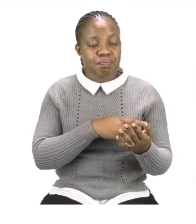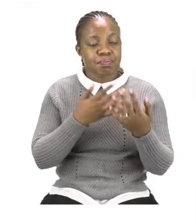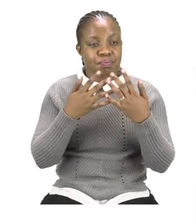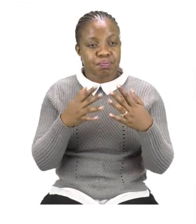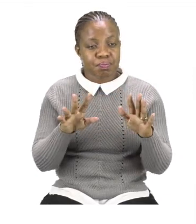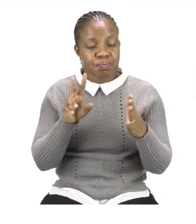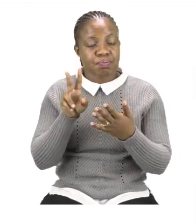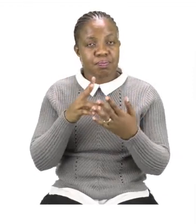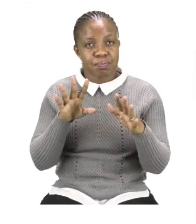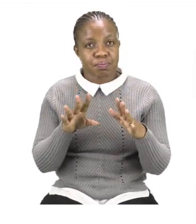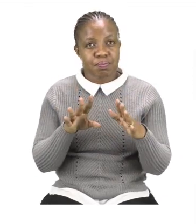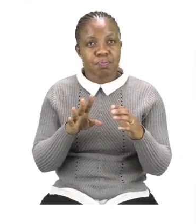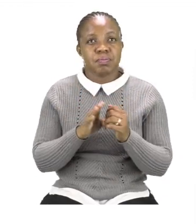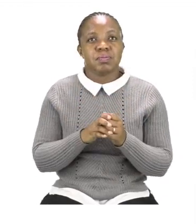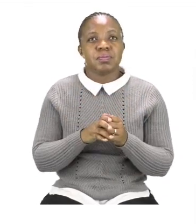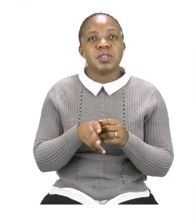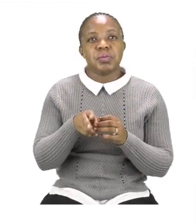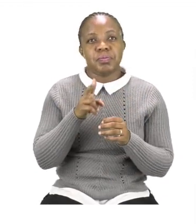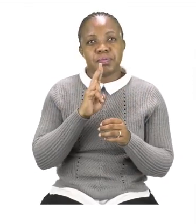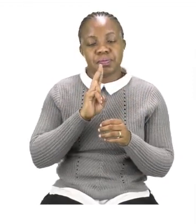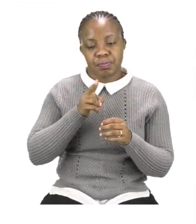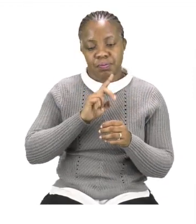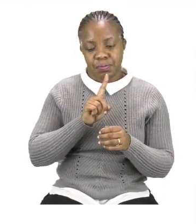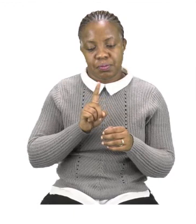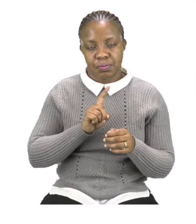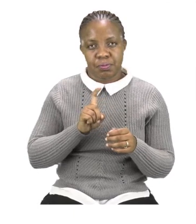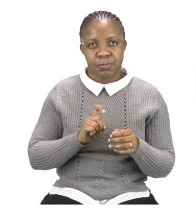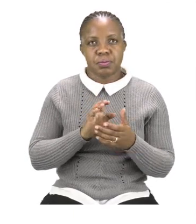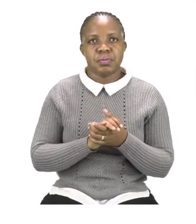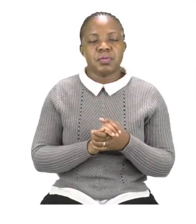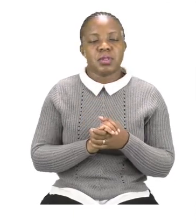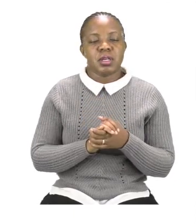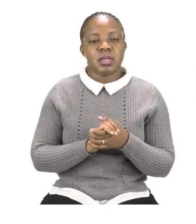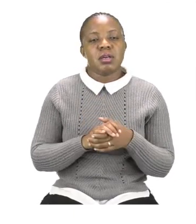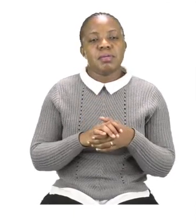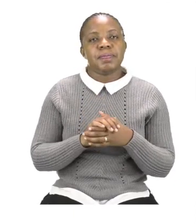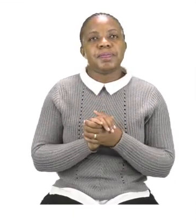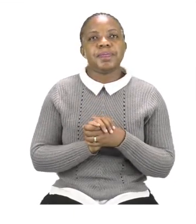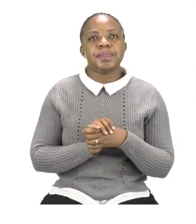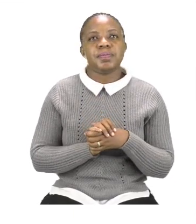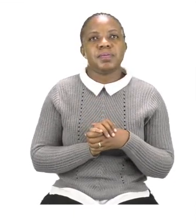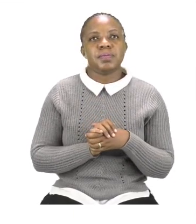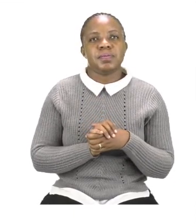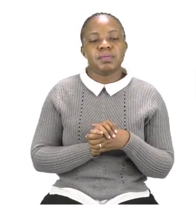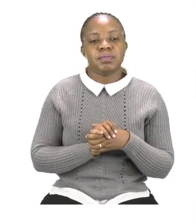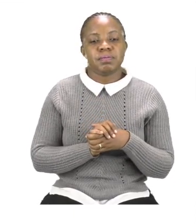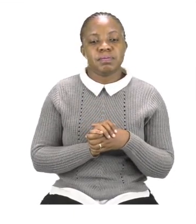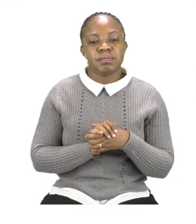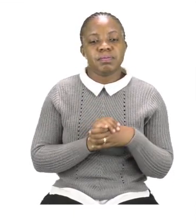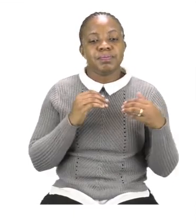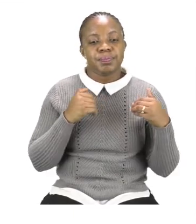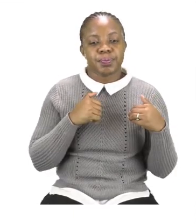read it and recite it for you, and then we will do it a second time together. Are you ready, boys and